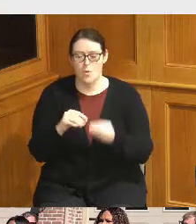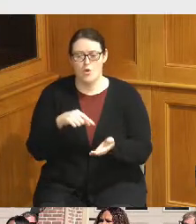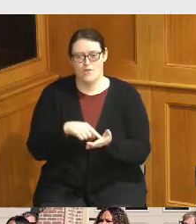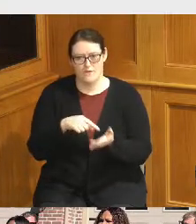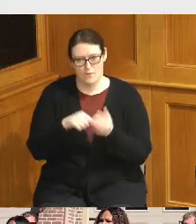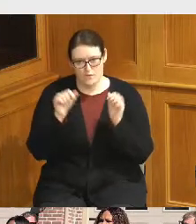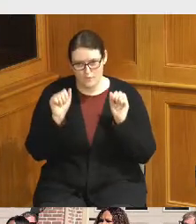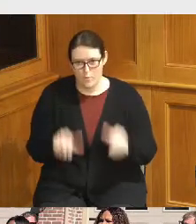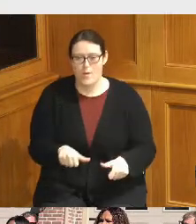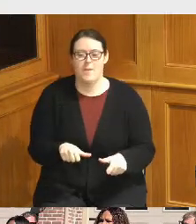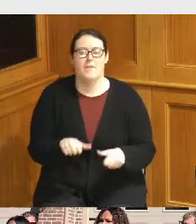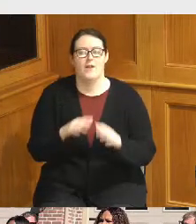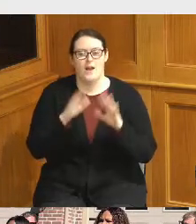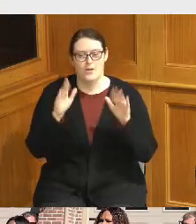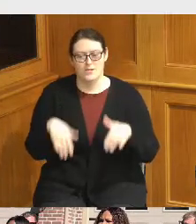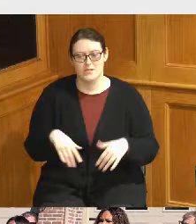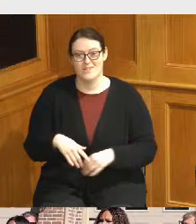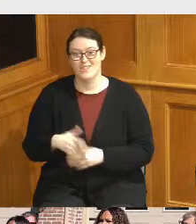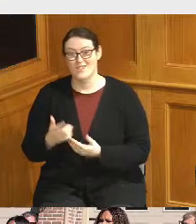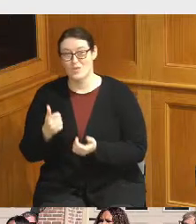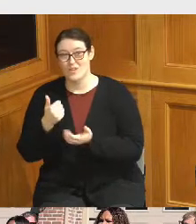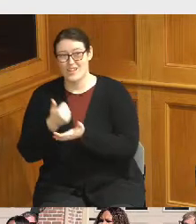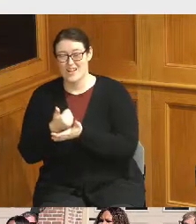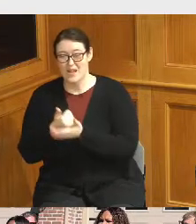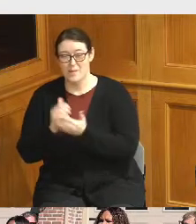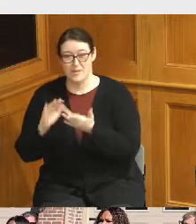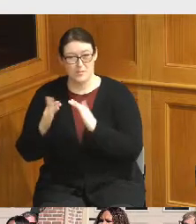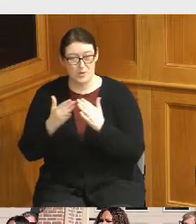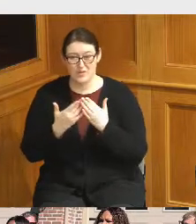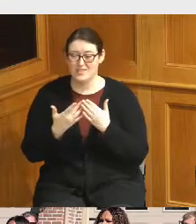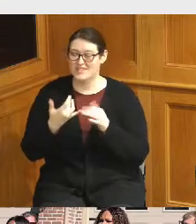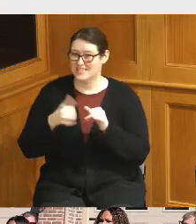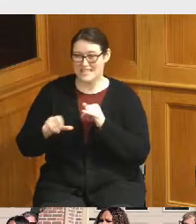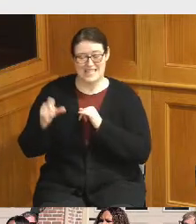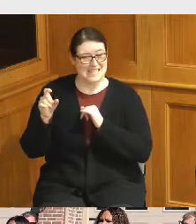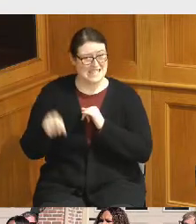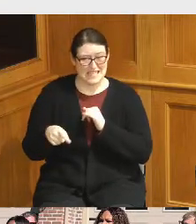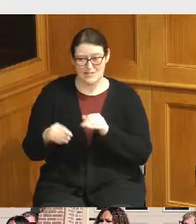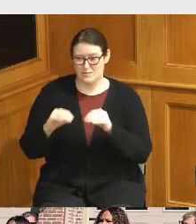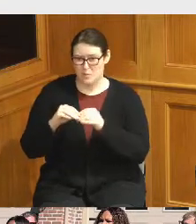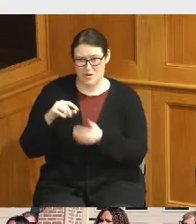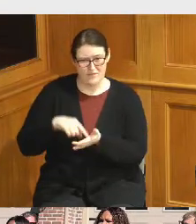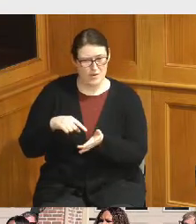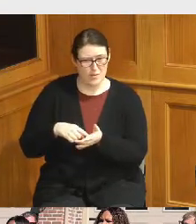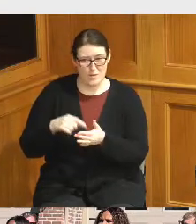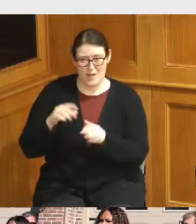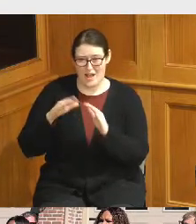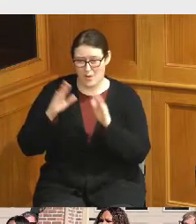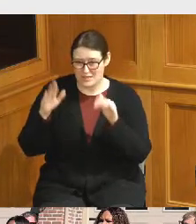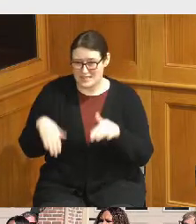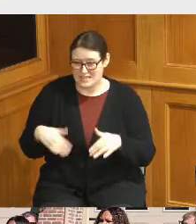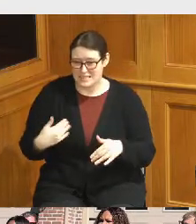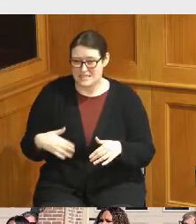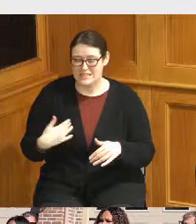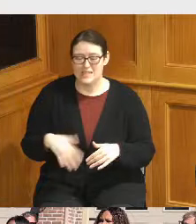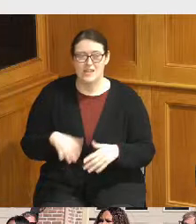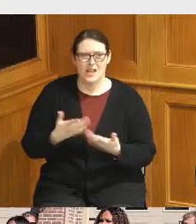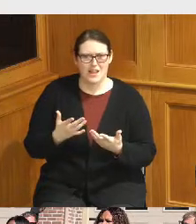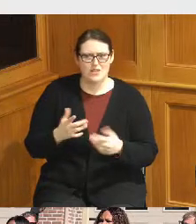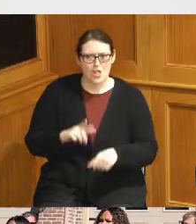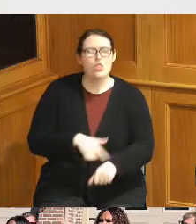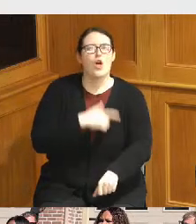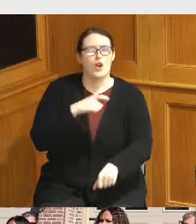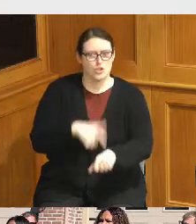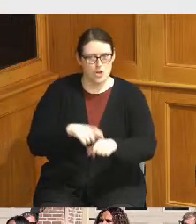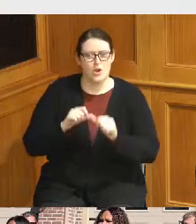help our community, given the continued need for housing production in our region. And of course, this has lasting impacts